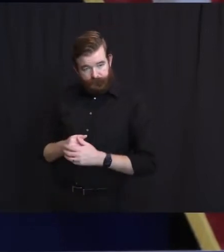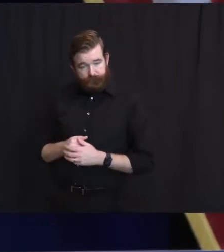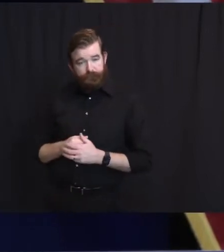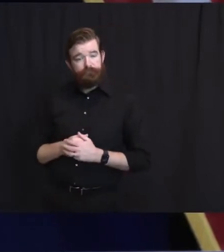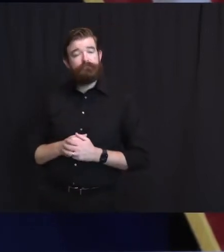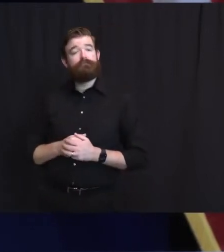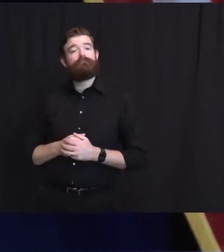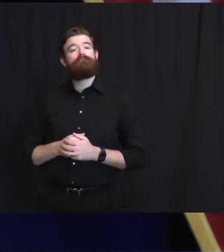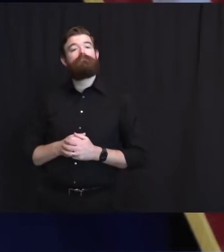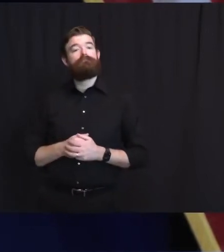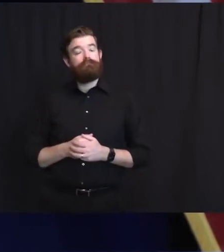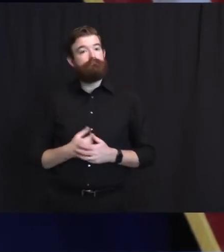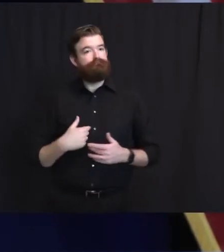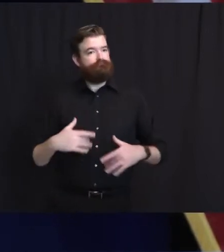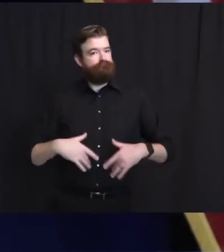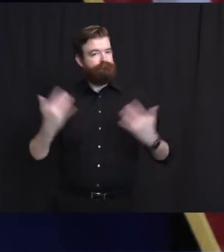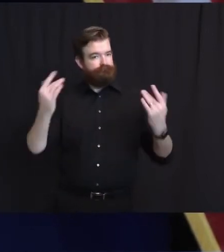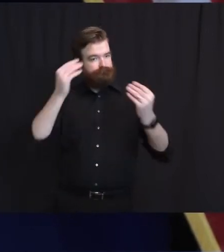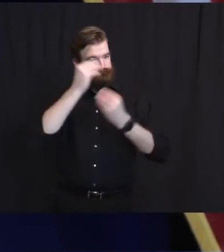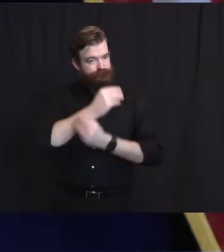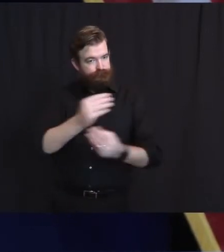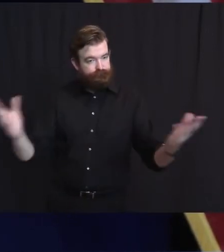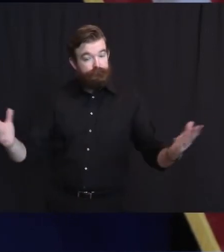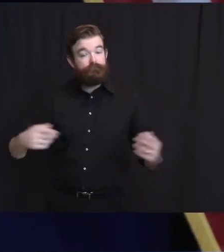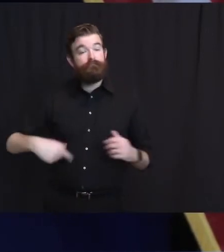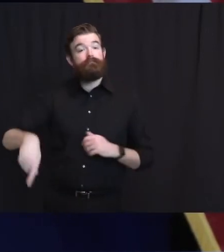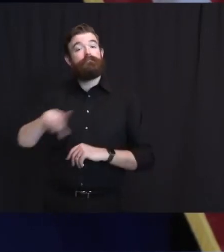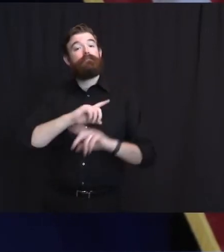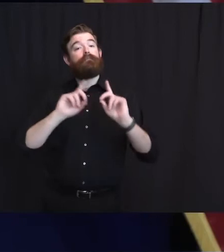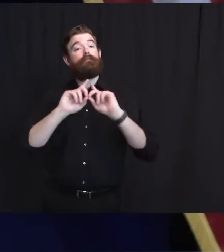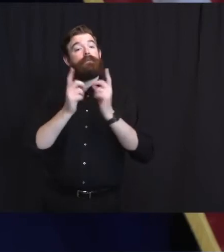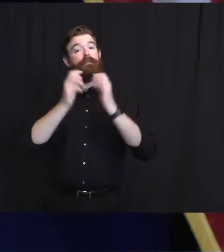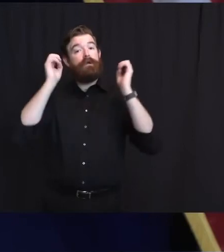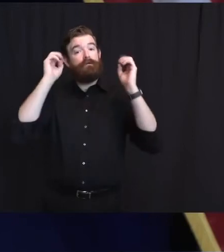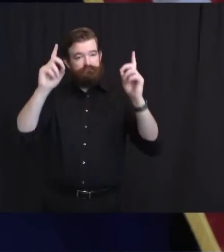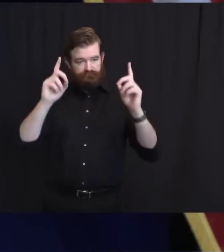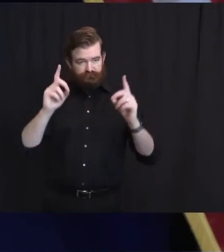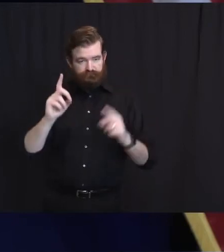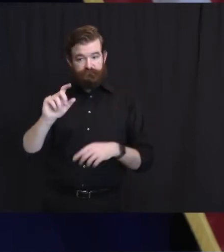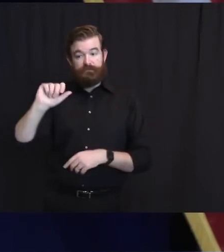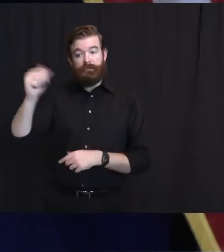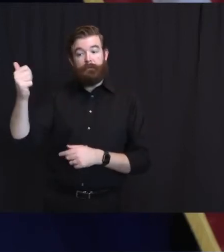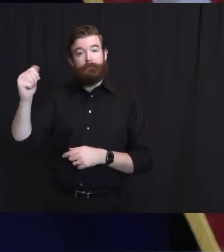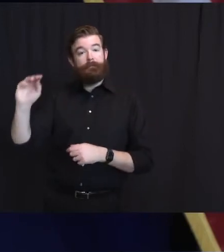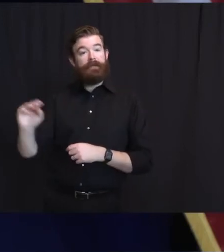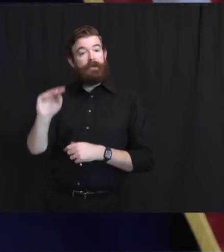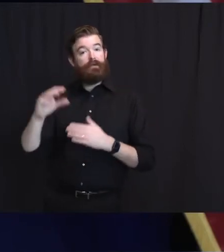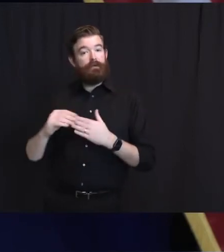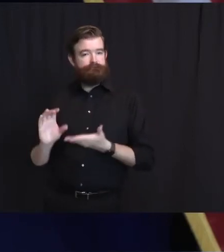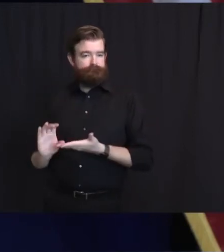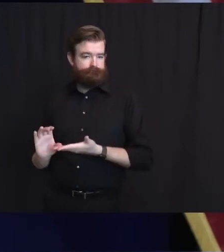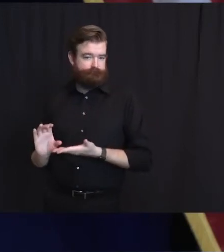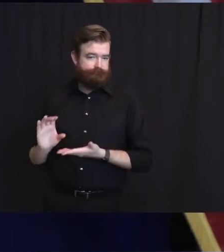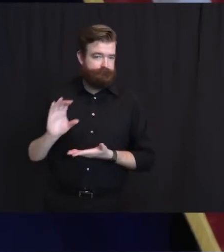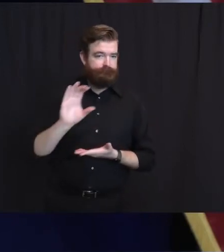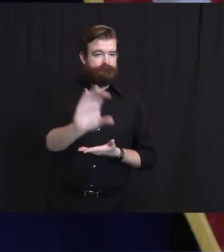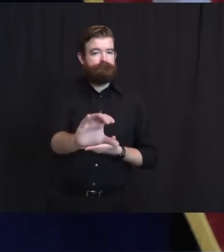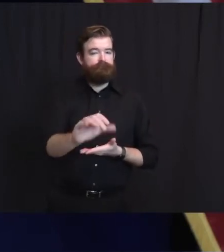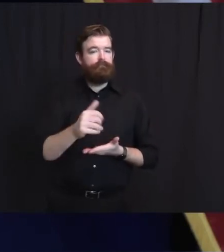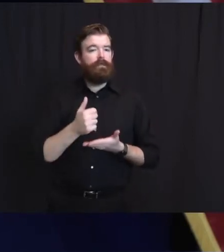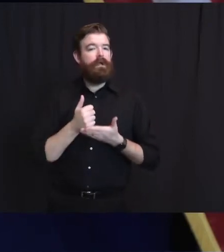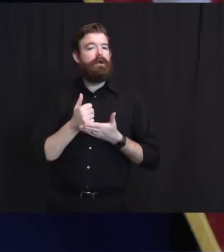announce the Department's release of $10 million in state funding to expand access to high-quality preschool